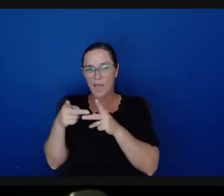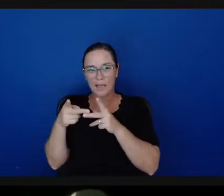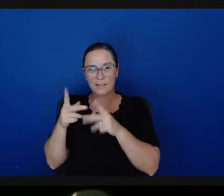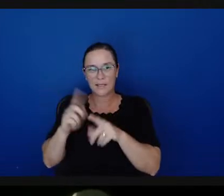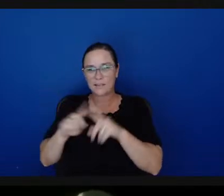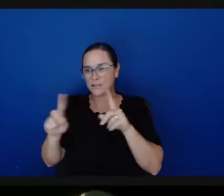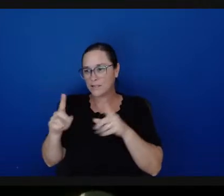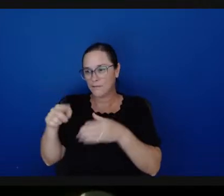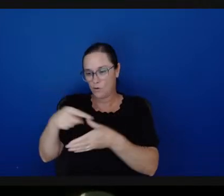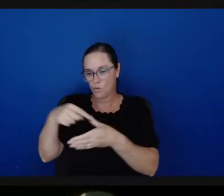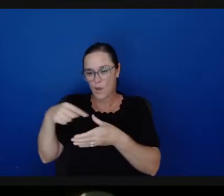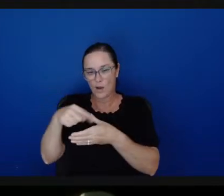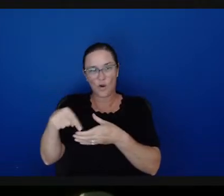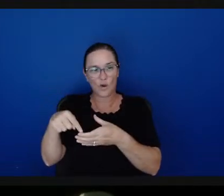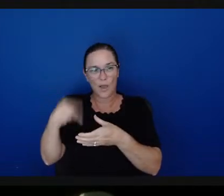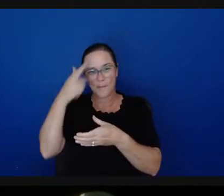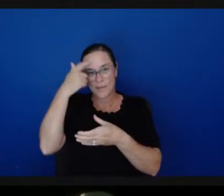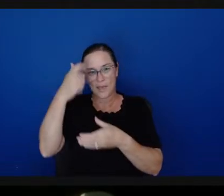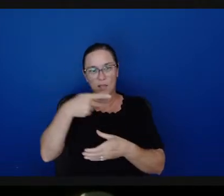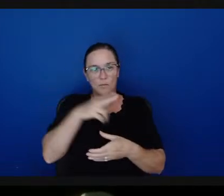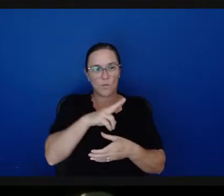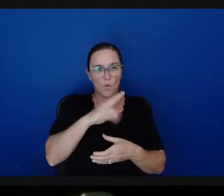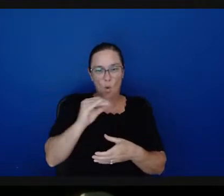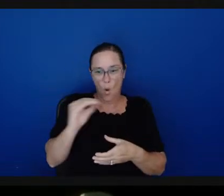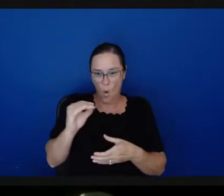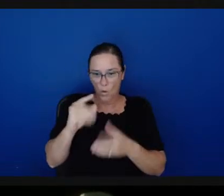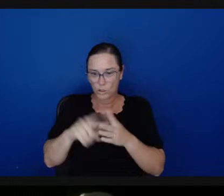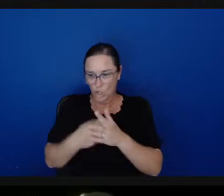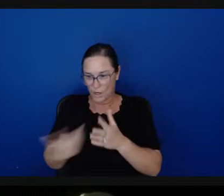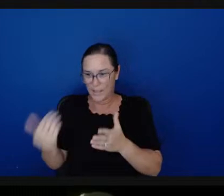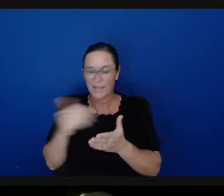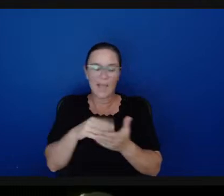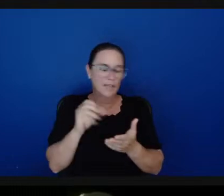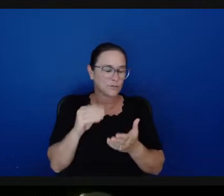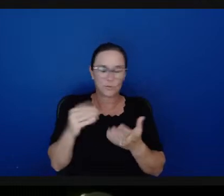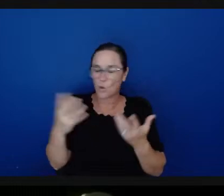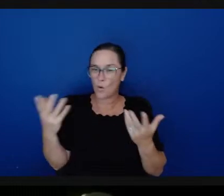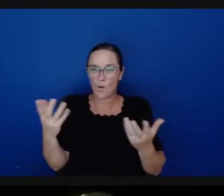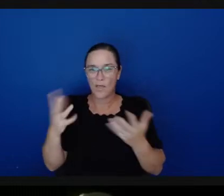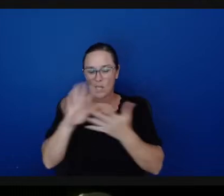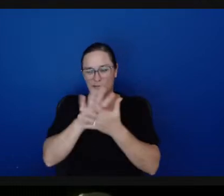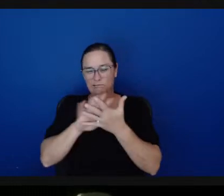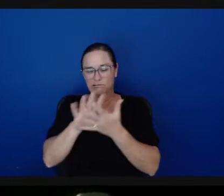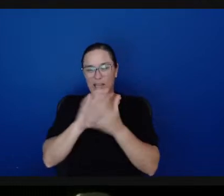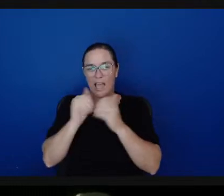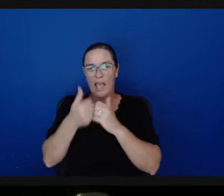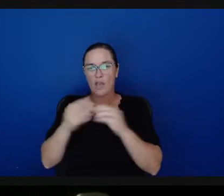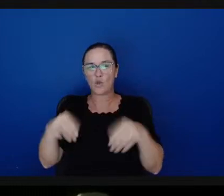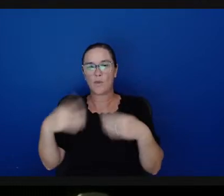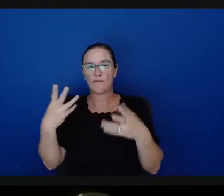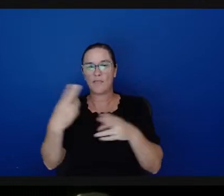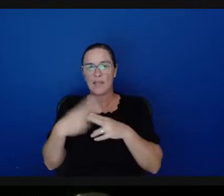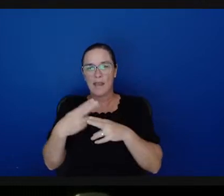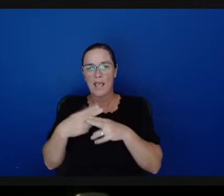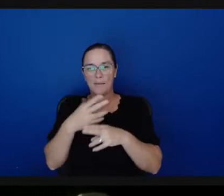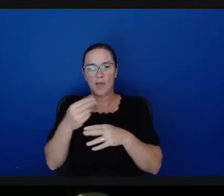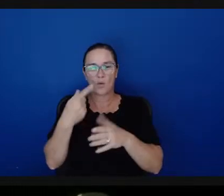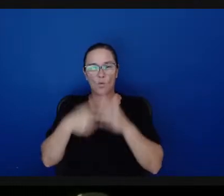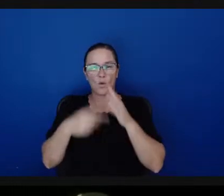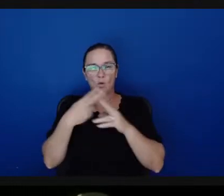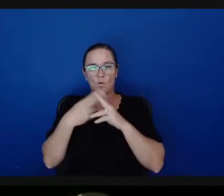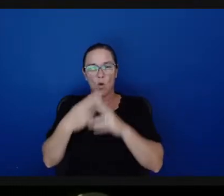crater, because Pu'u'o resumed after the fact. And so there is a little gray area in how you name things and what you call it, the